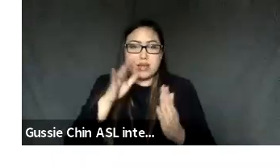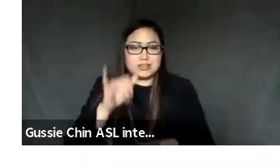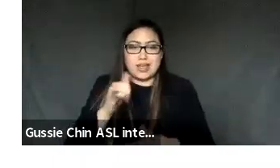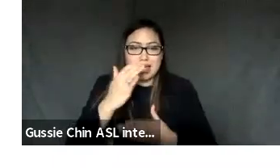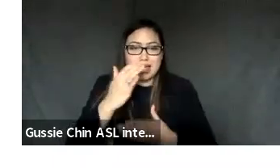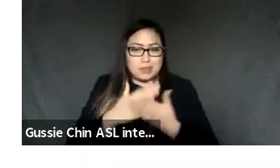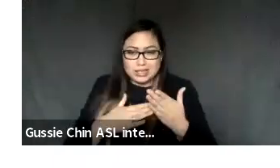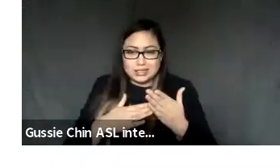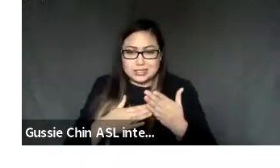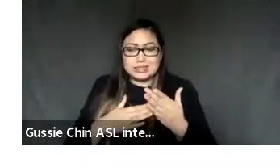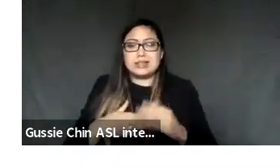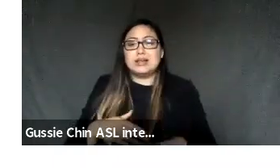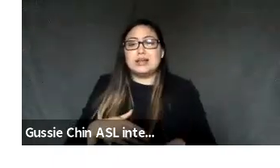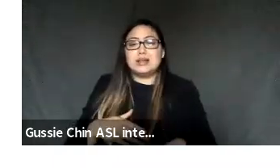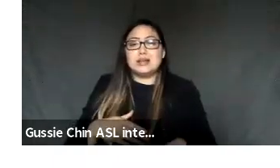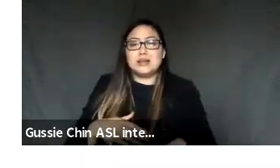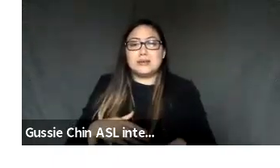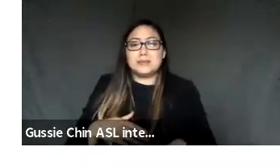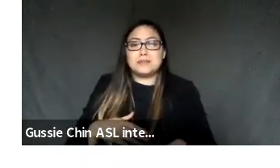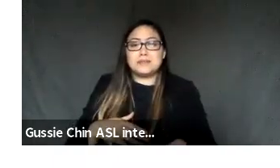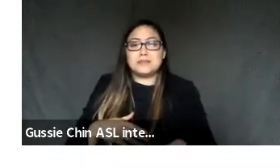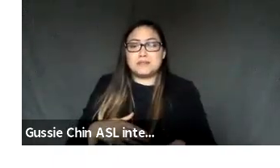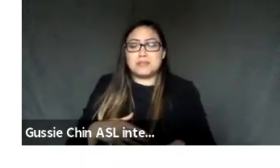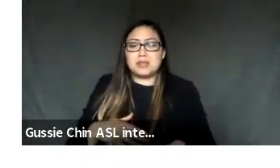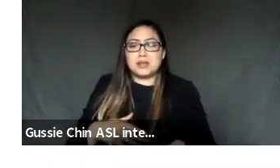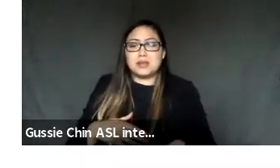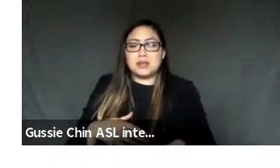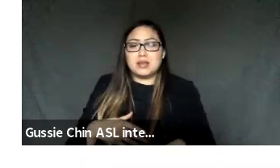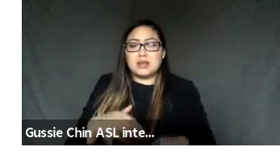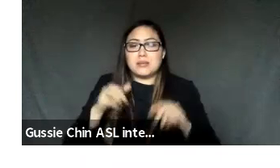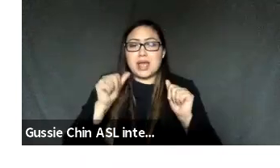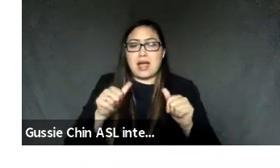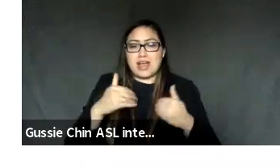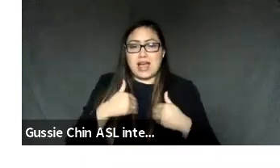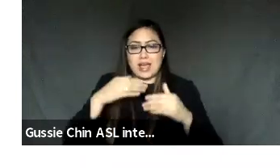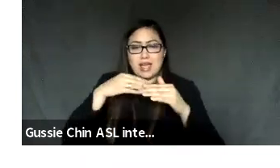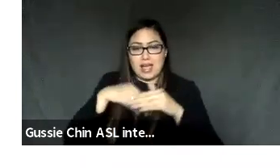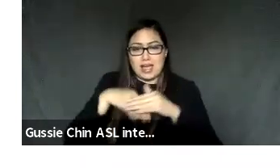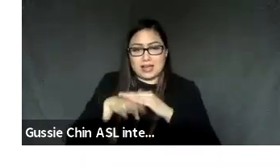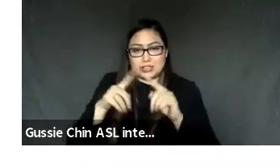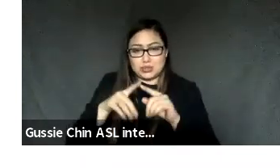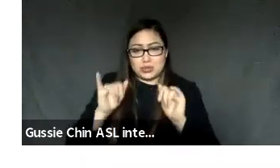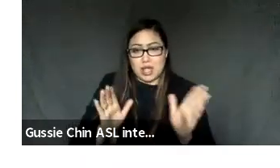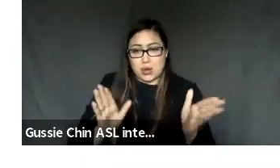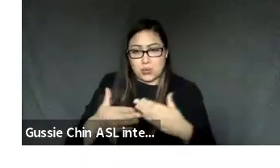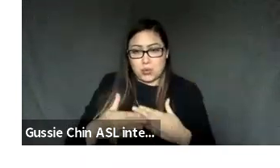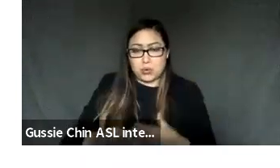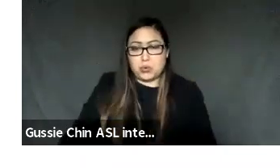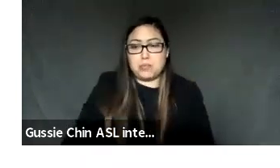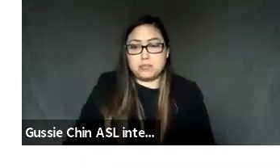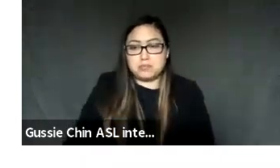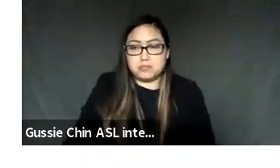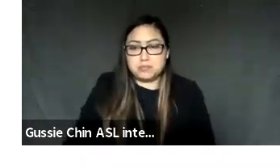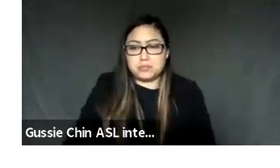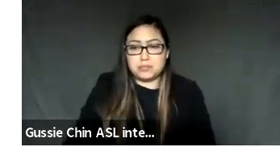But what we do in terms of being able to have access to that room, the